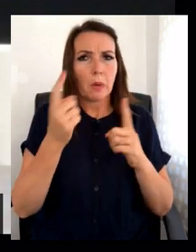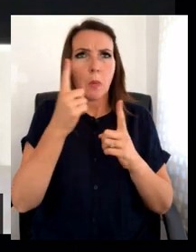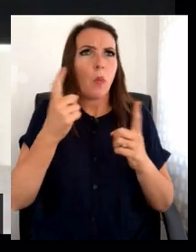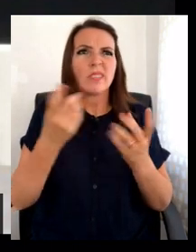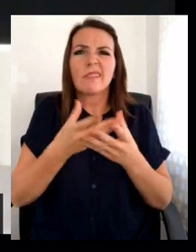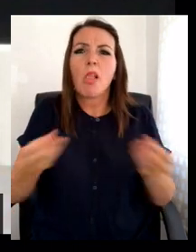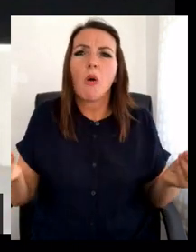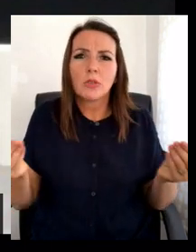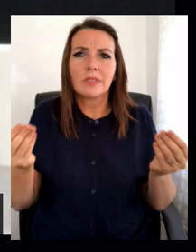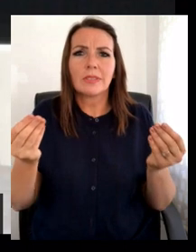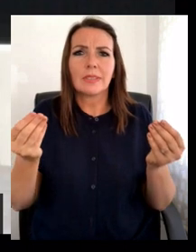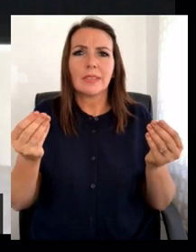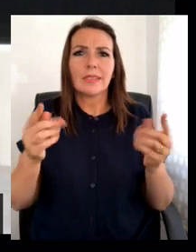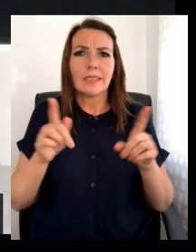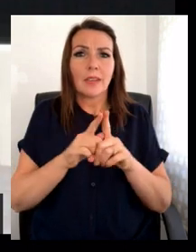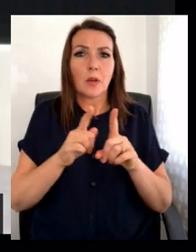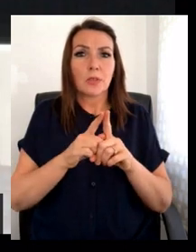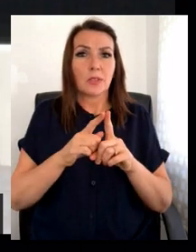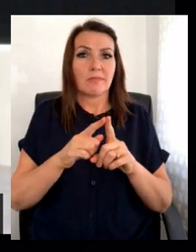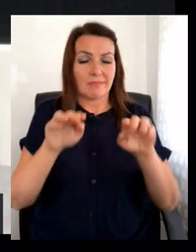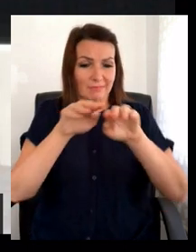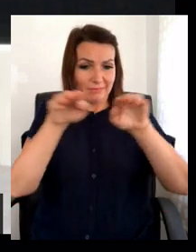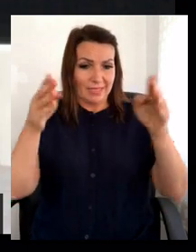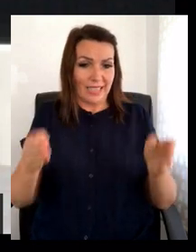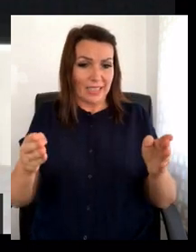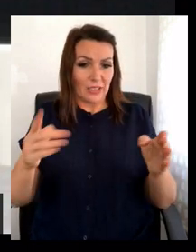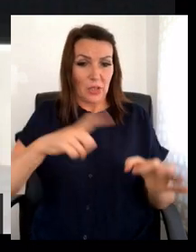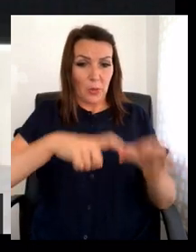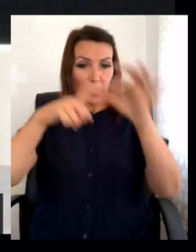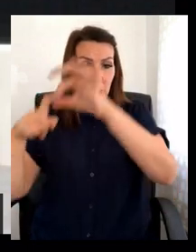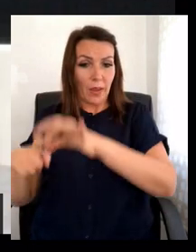vulnerability of cabaret stages and queer venues.